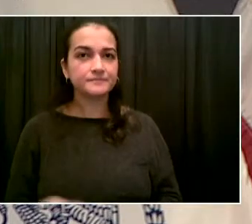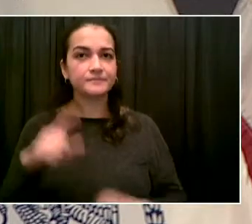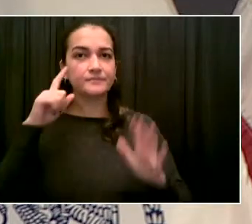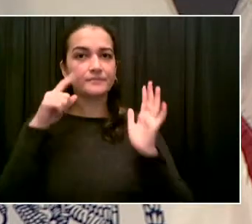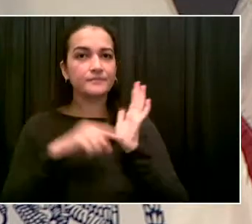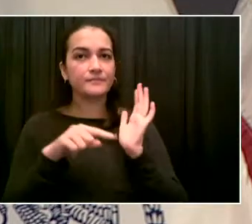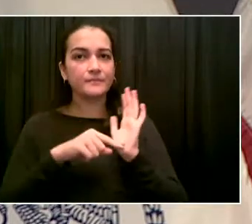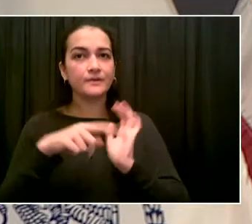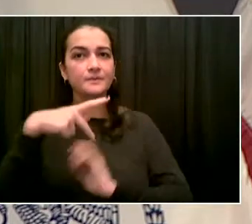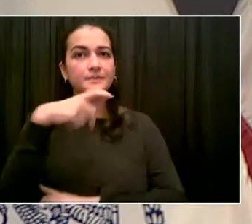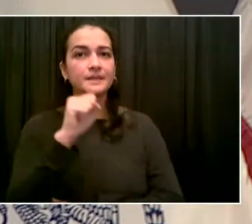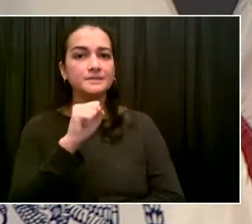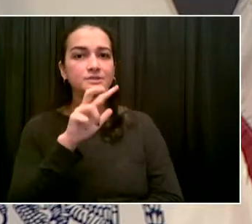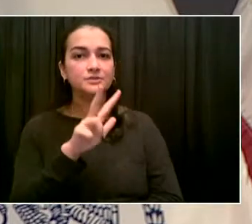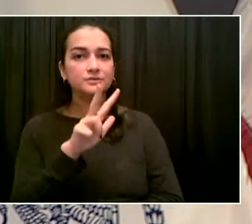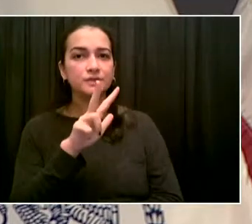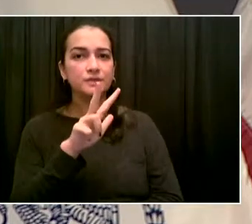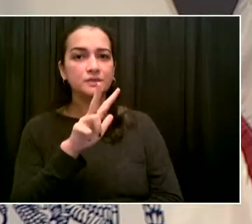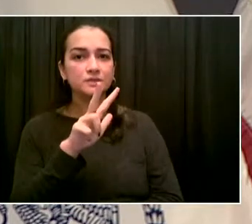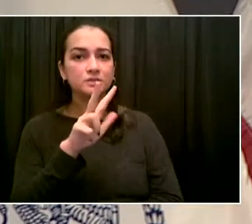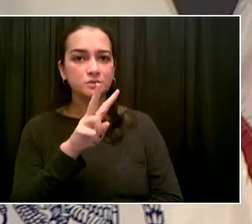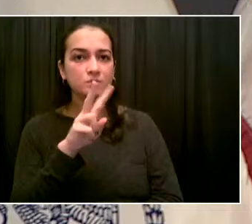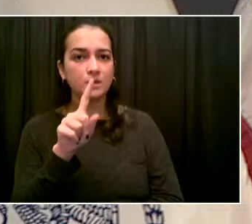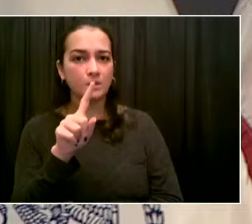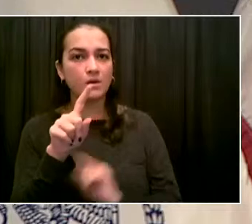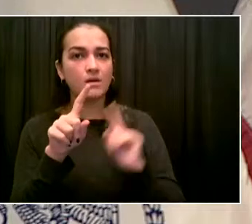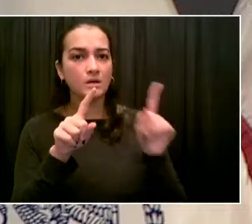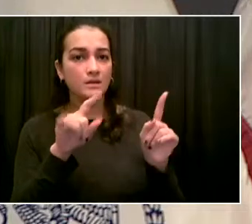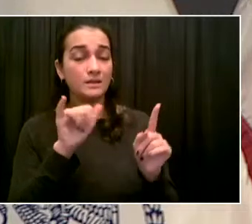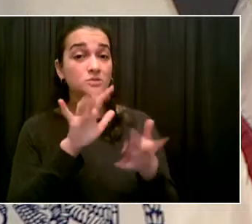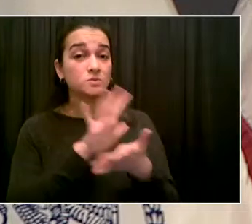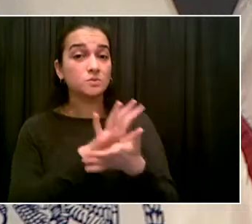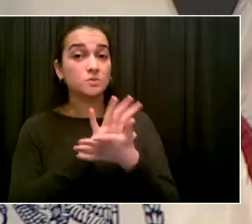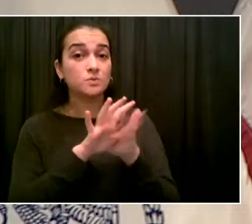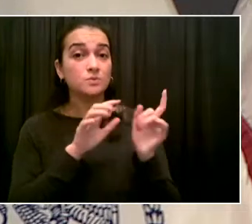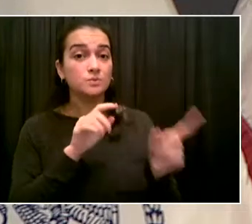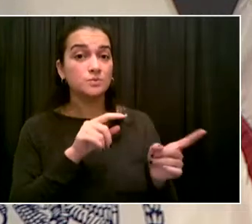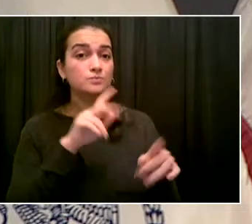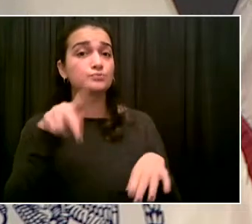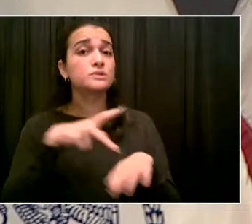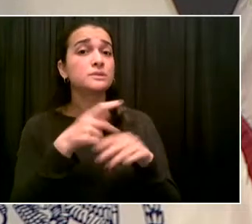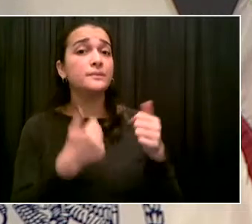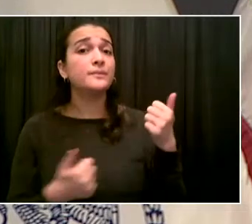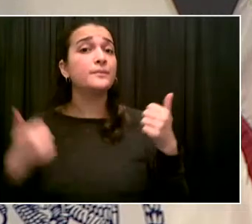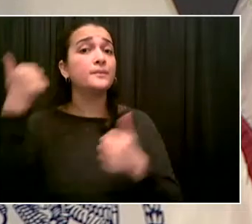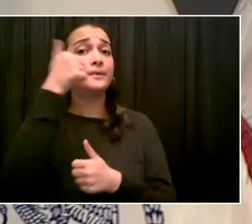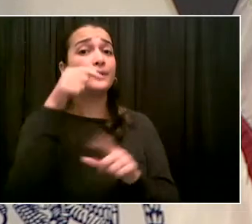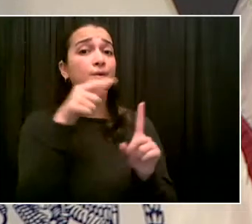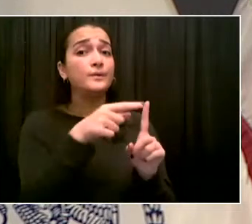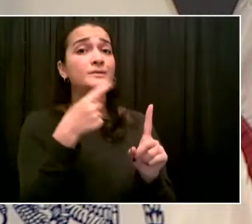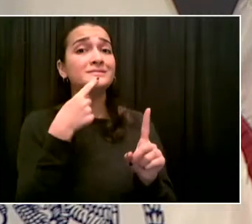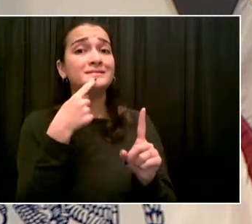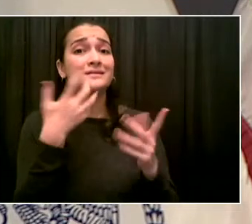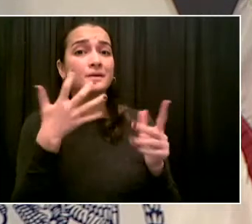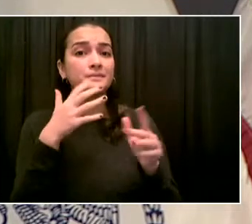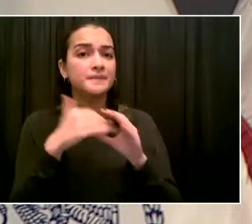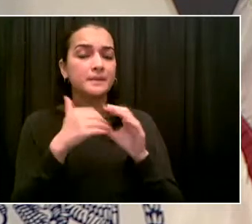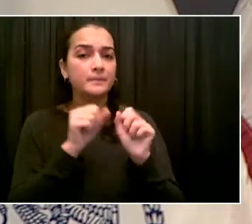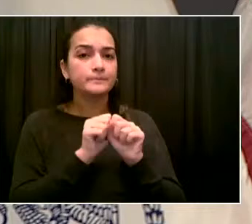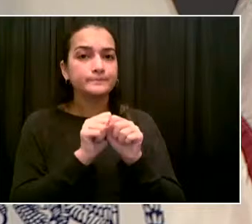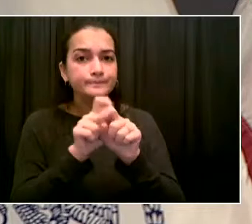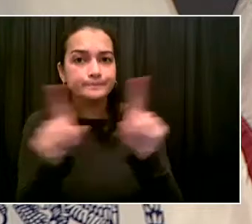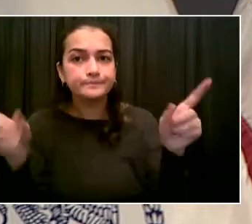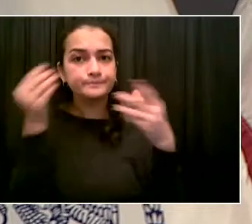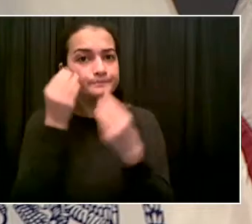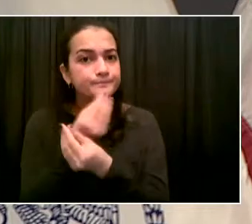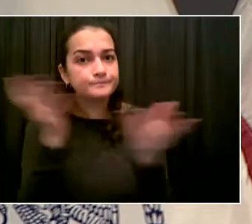an email to parents saying that we will have a pop-up vaccination site on Wednesday from 7 to 11. We are excited about this,